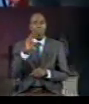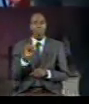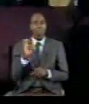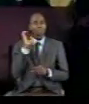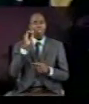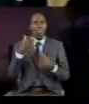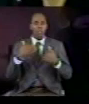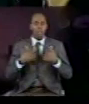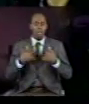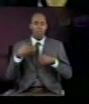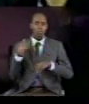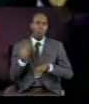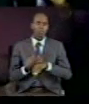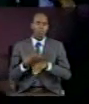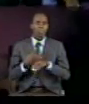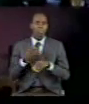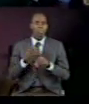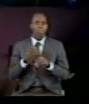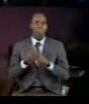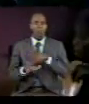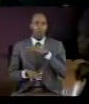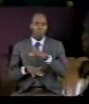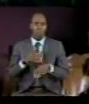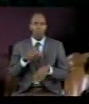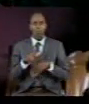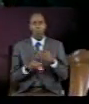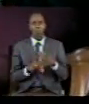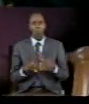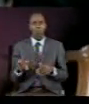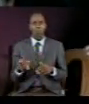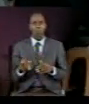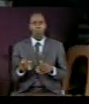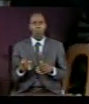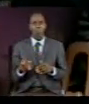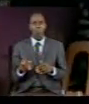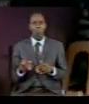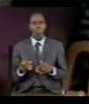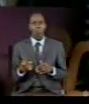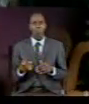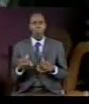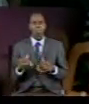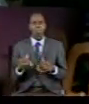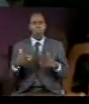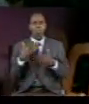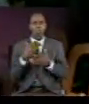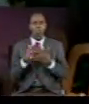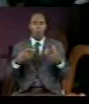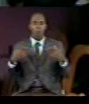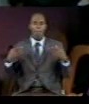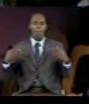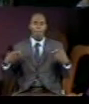walking. It's obvious he had some arthritis of